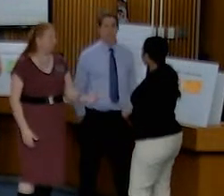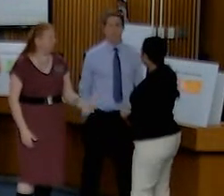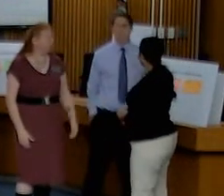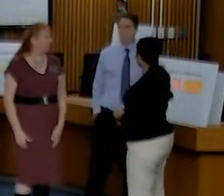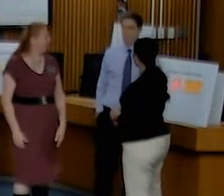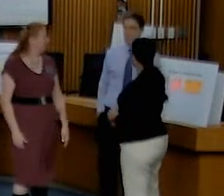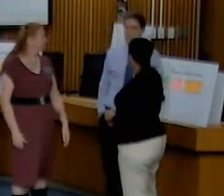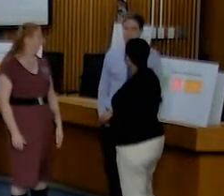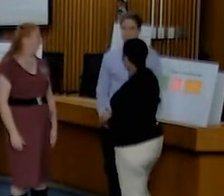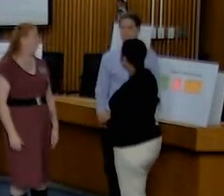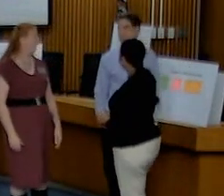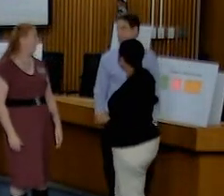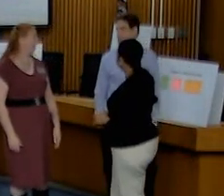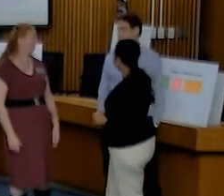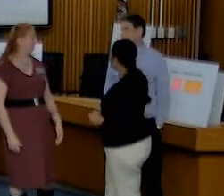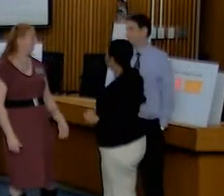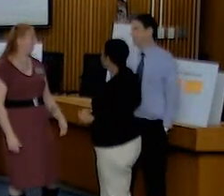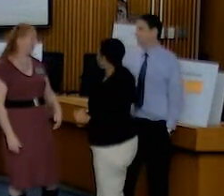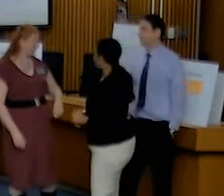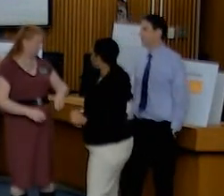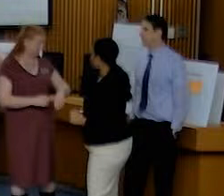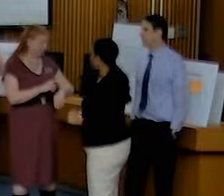questions.